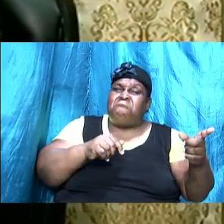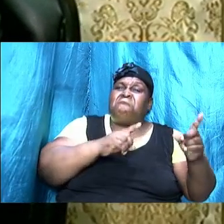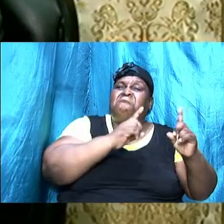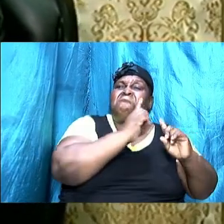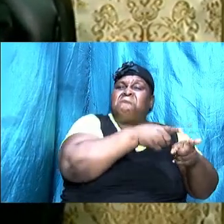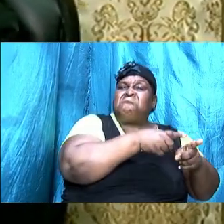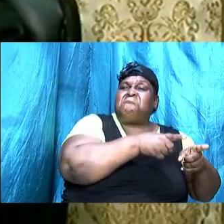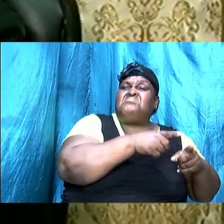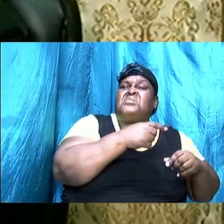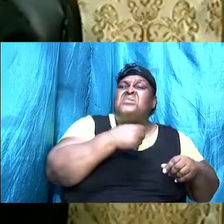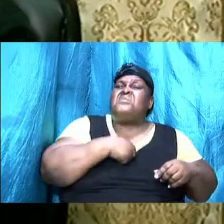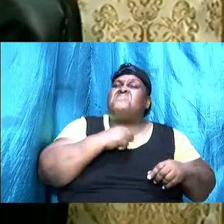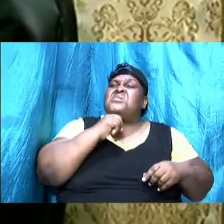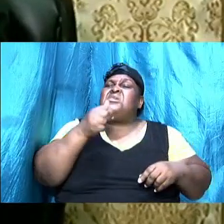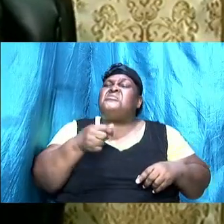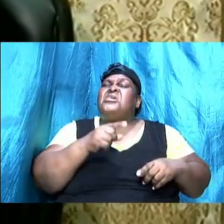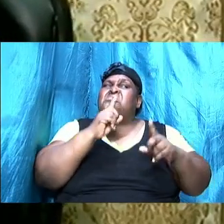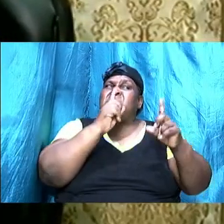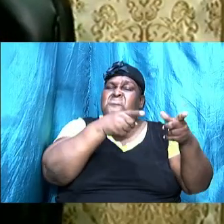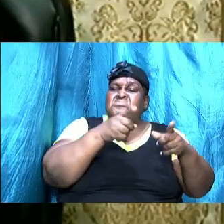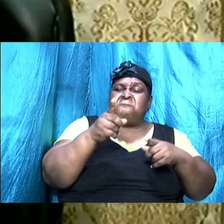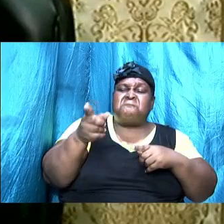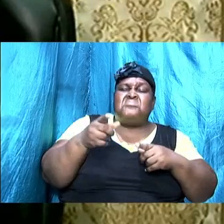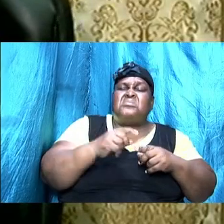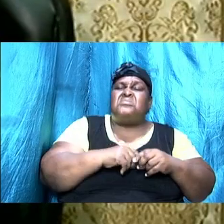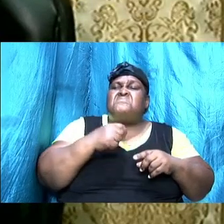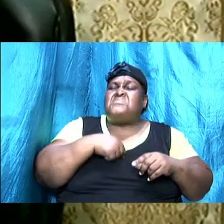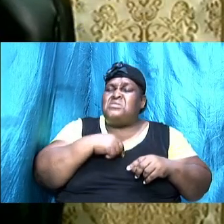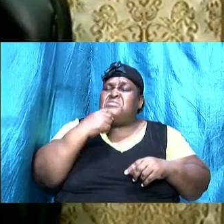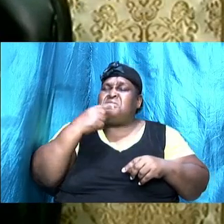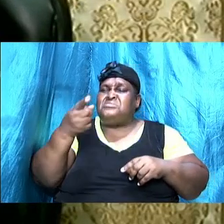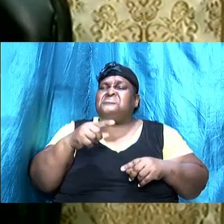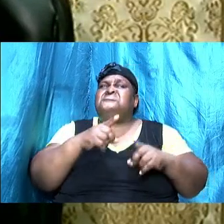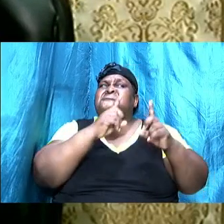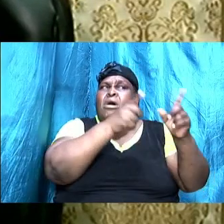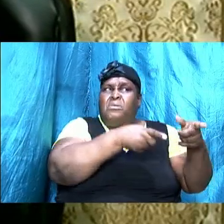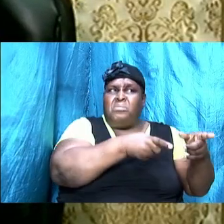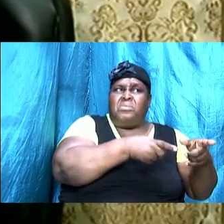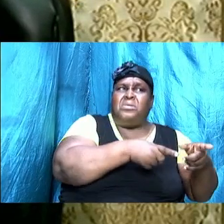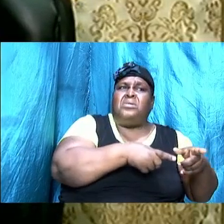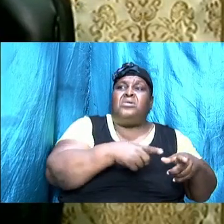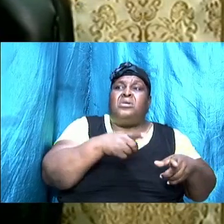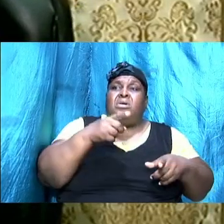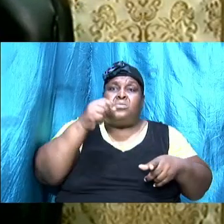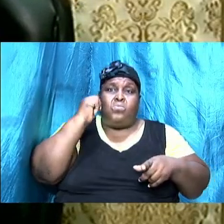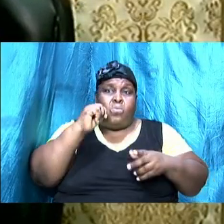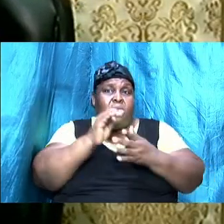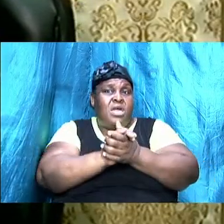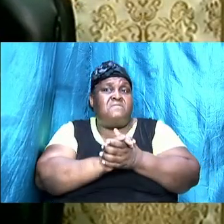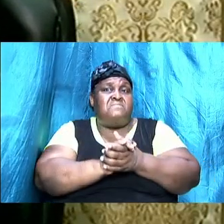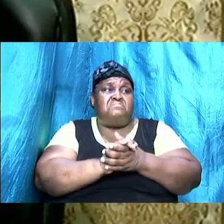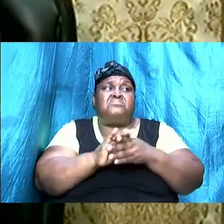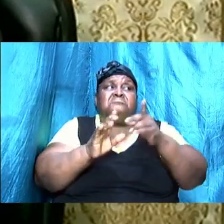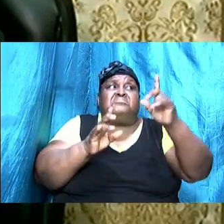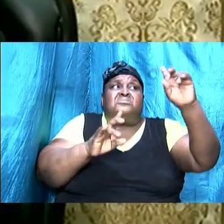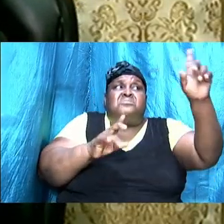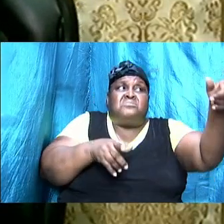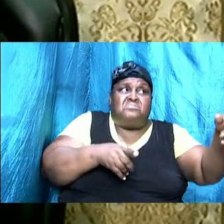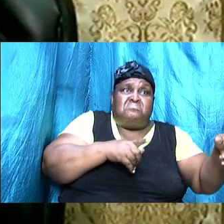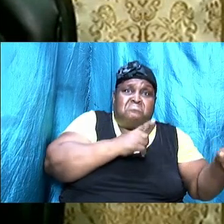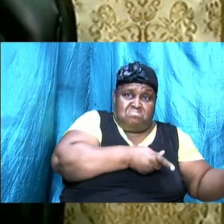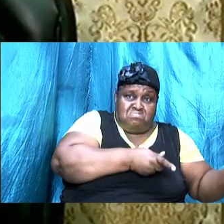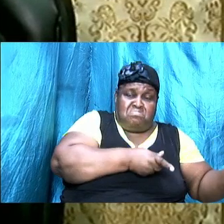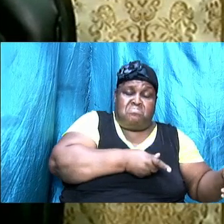not going there because me thinks it is that way it must go, and you start to go in the direction that you feel, that body